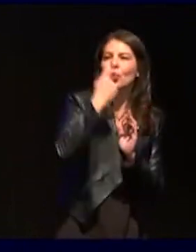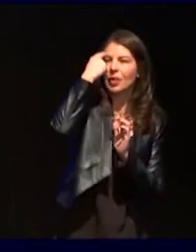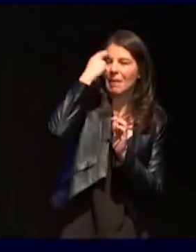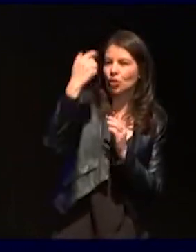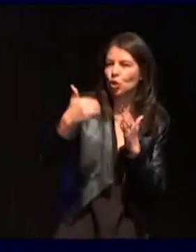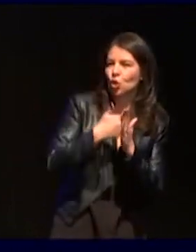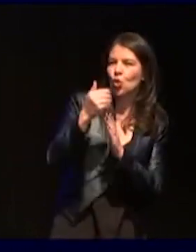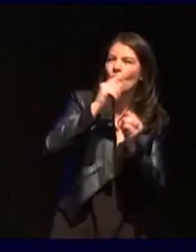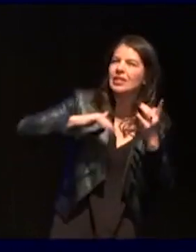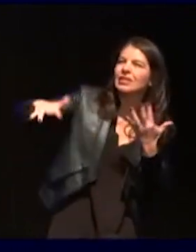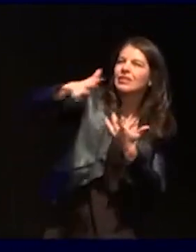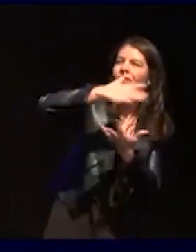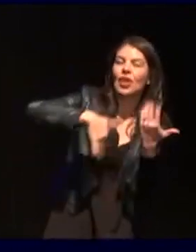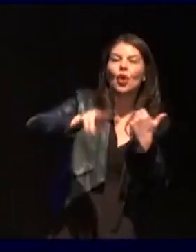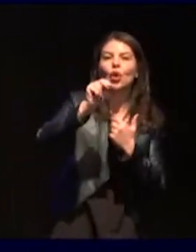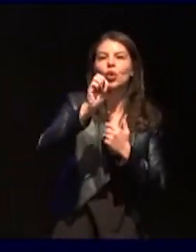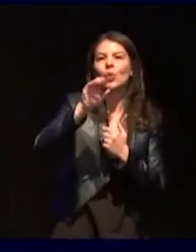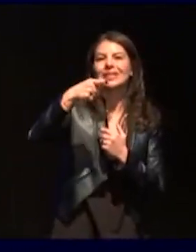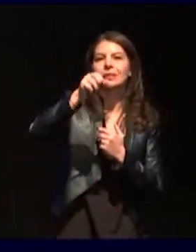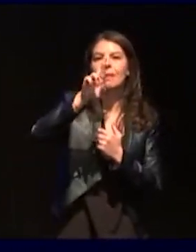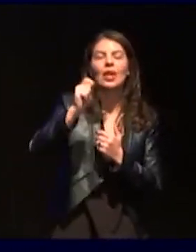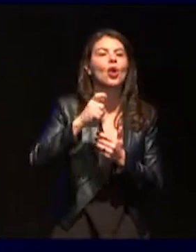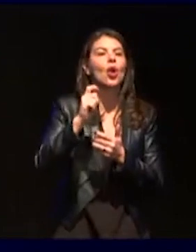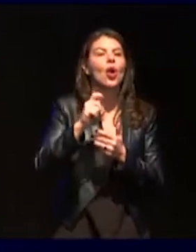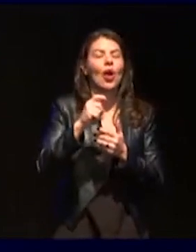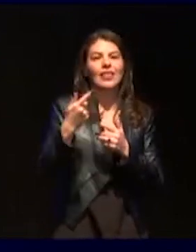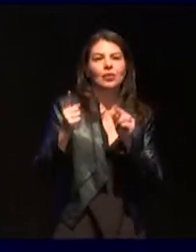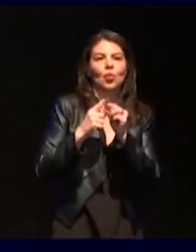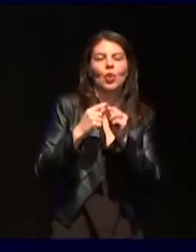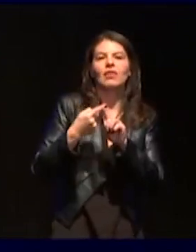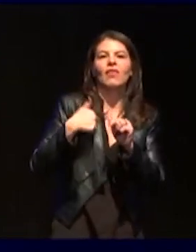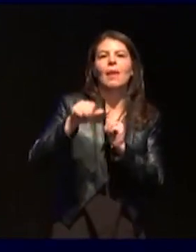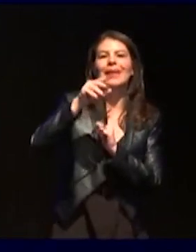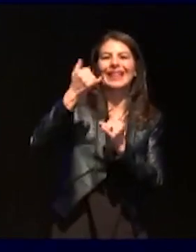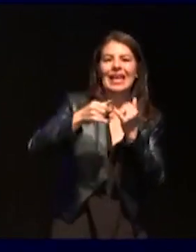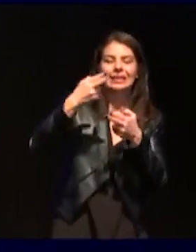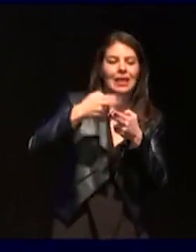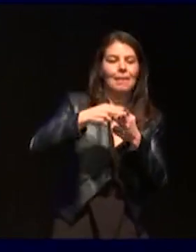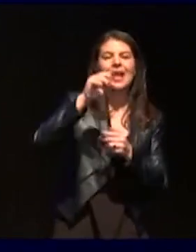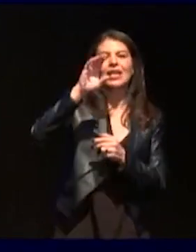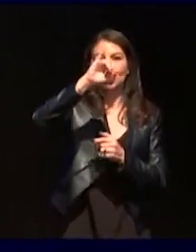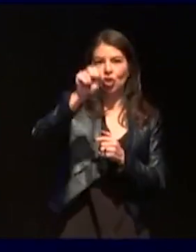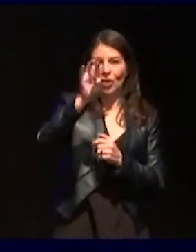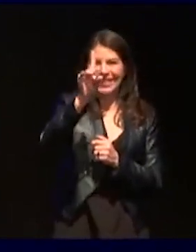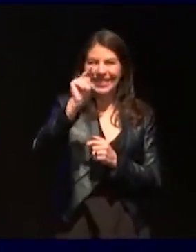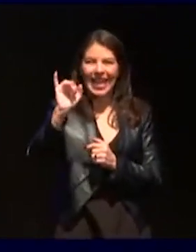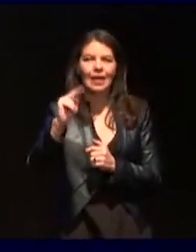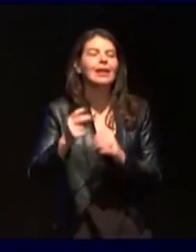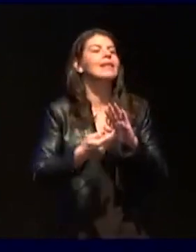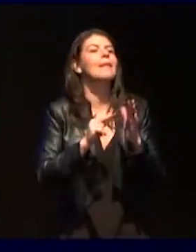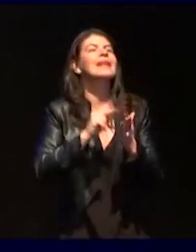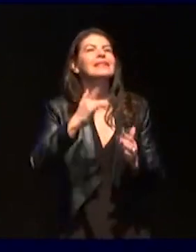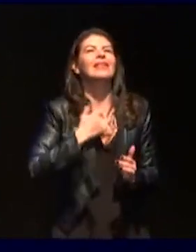the newest fear, a term coined by Pierre Desjardins that deals with the mental atmosphere of